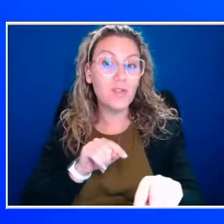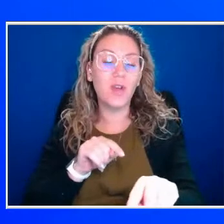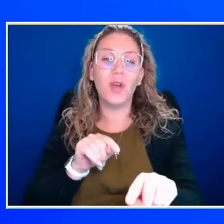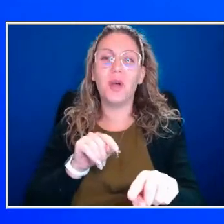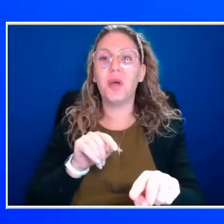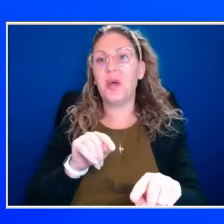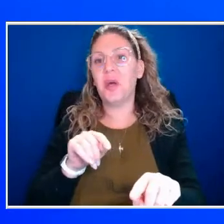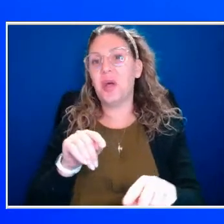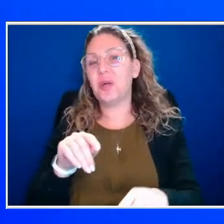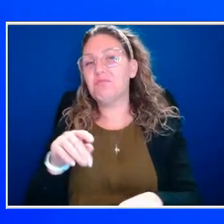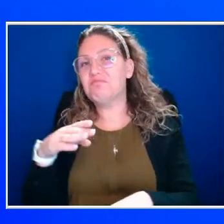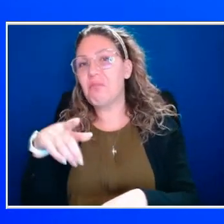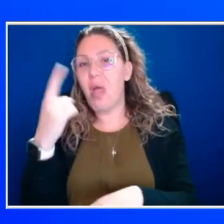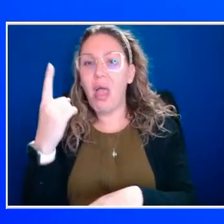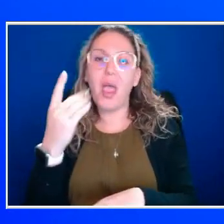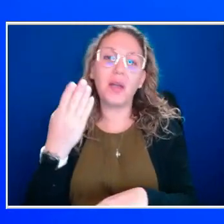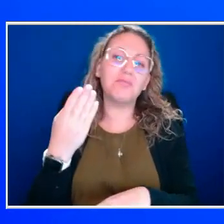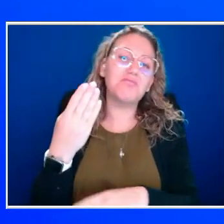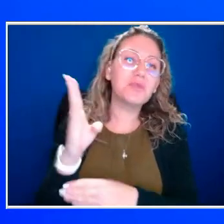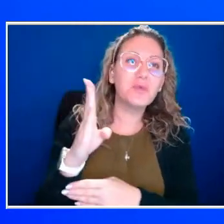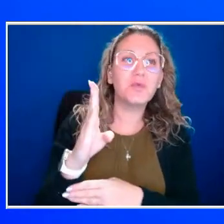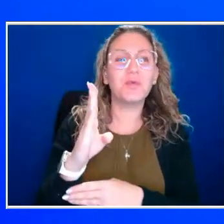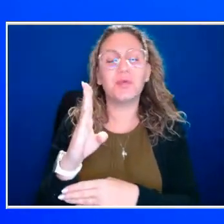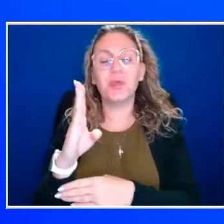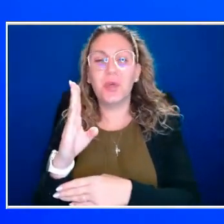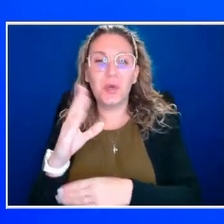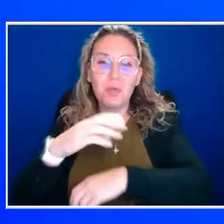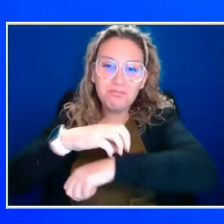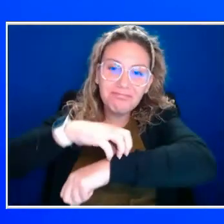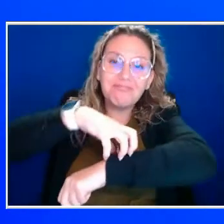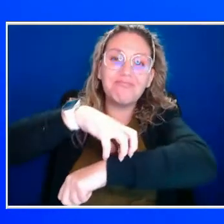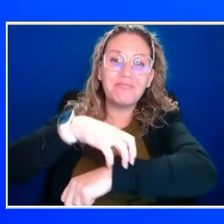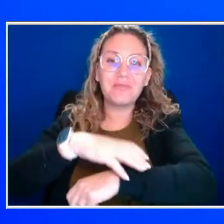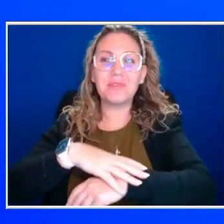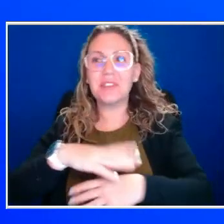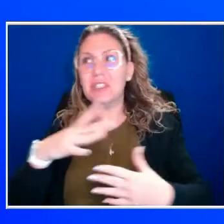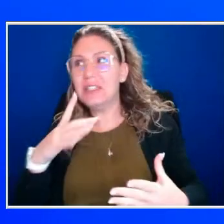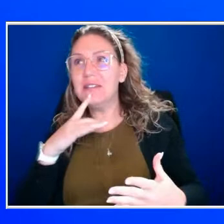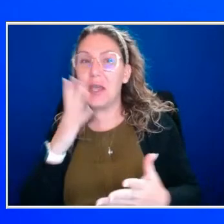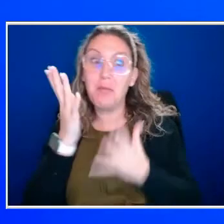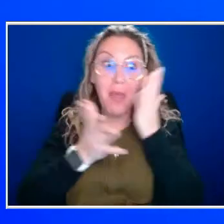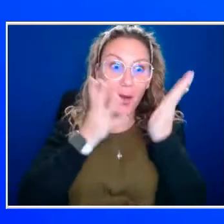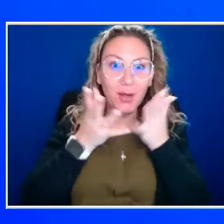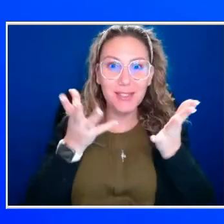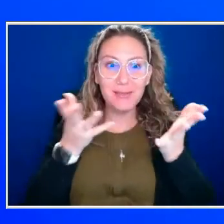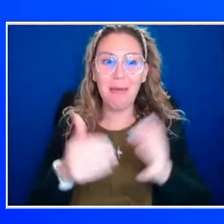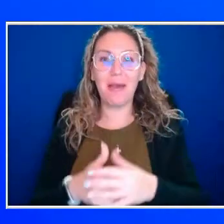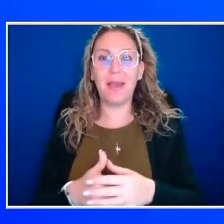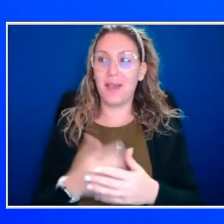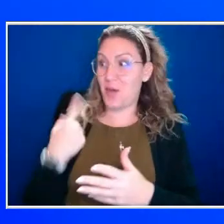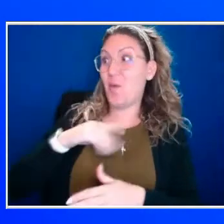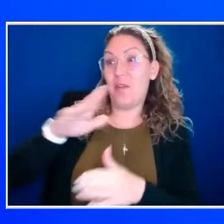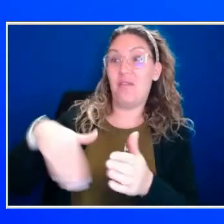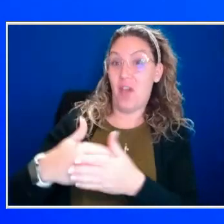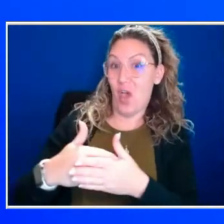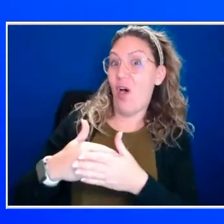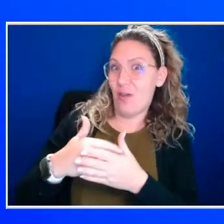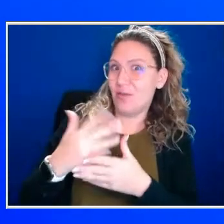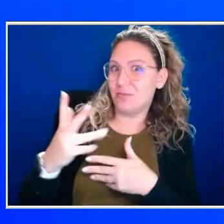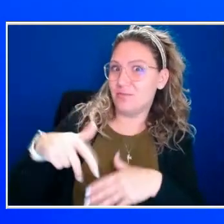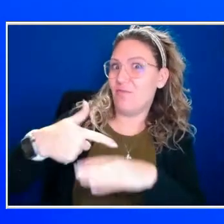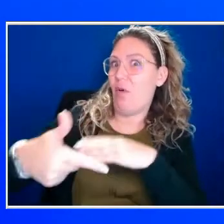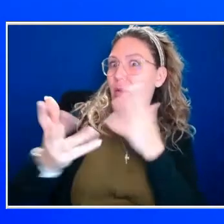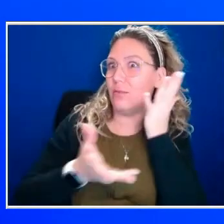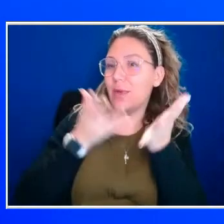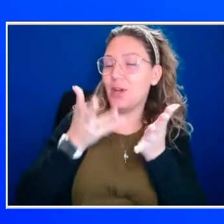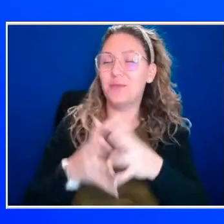your ego, right? Yeah. I've been there. Right. We've all done it, no matter how old your age.